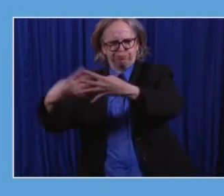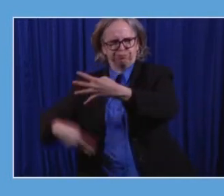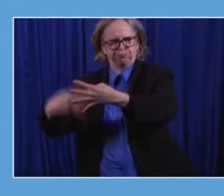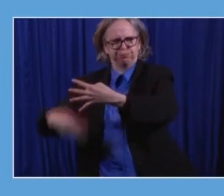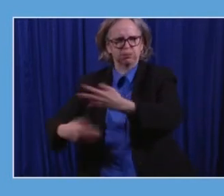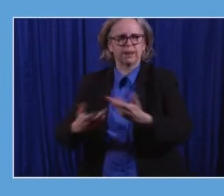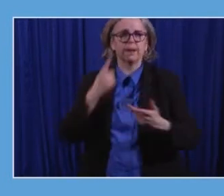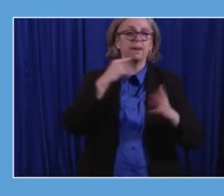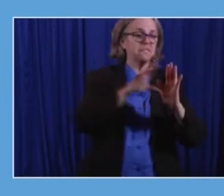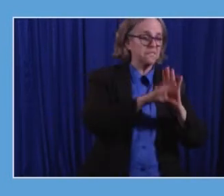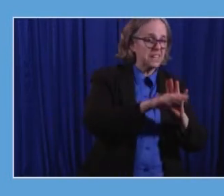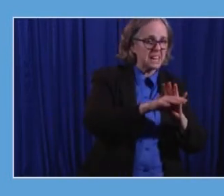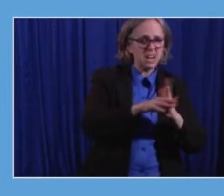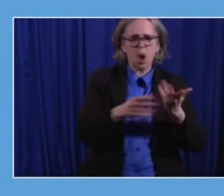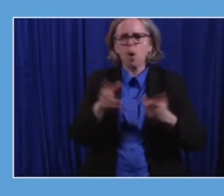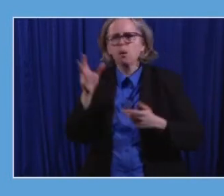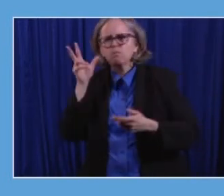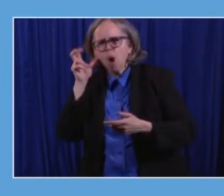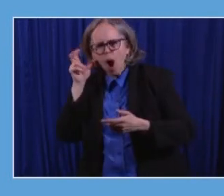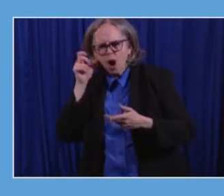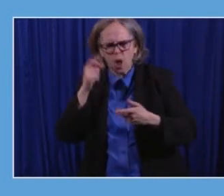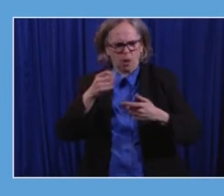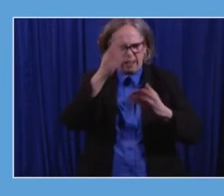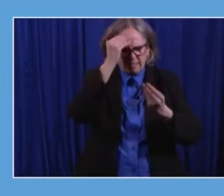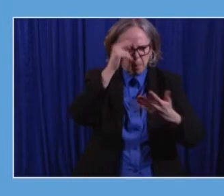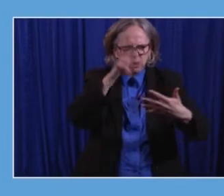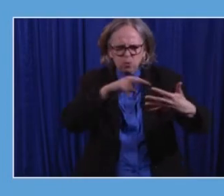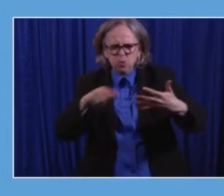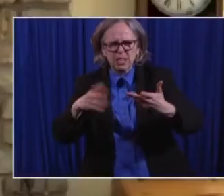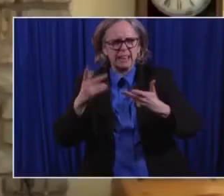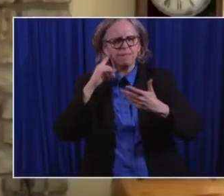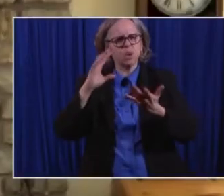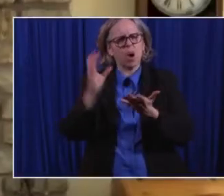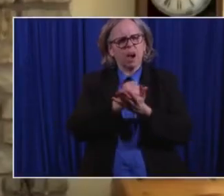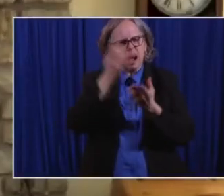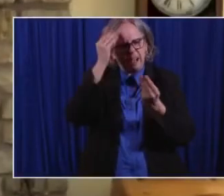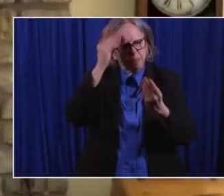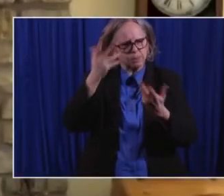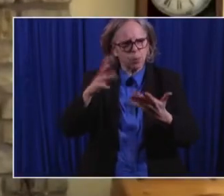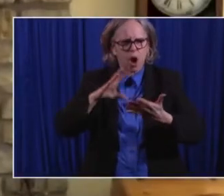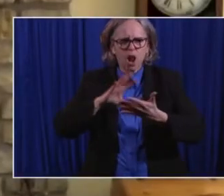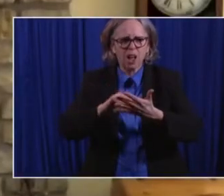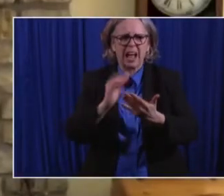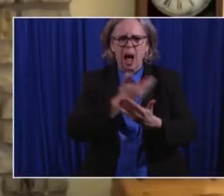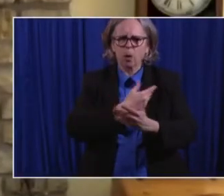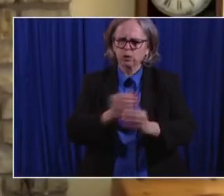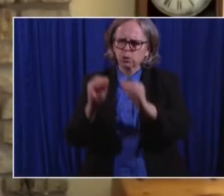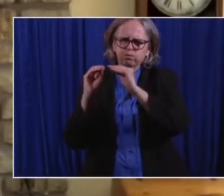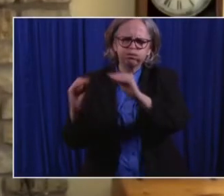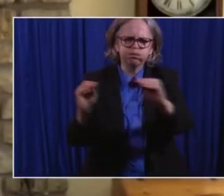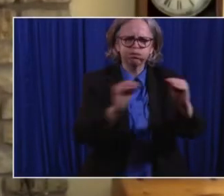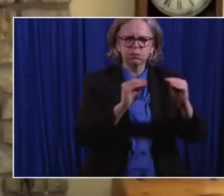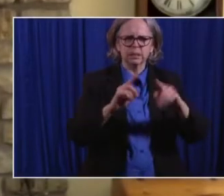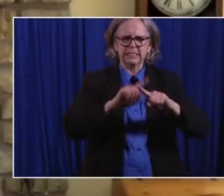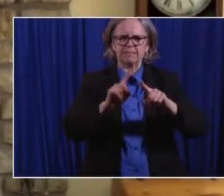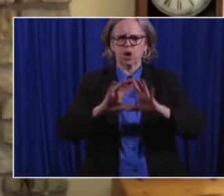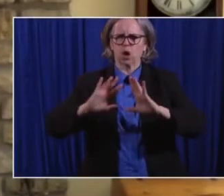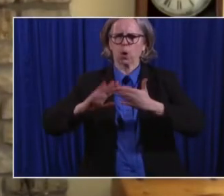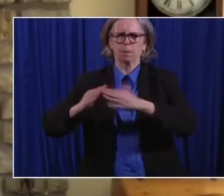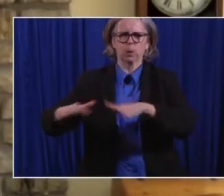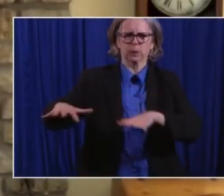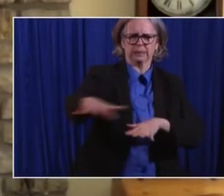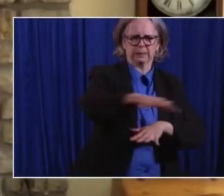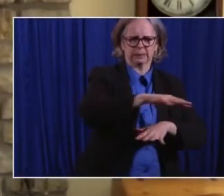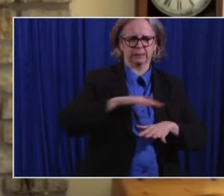education about the vaccine to any number of different communities. Alongside general resources are materials created for specific